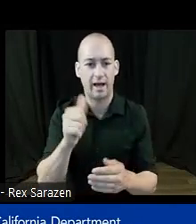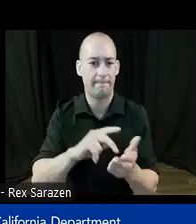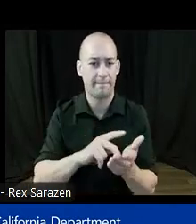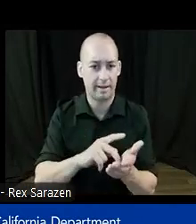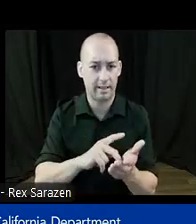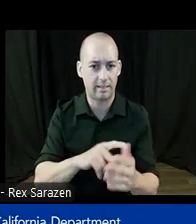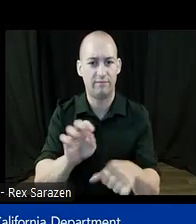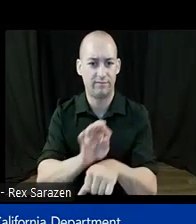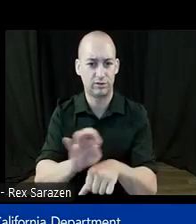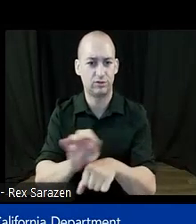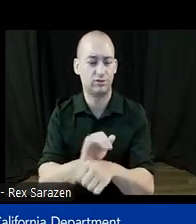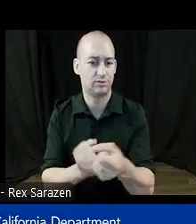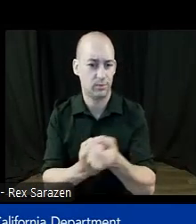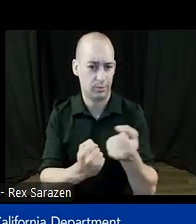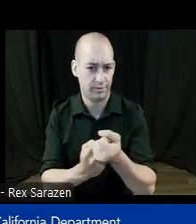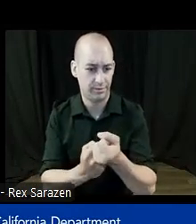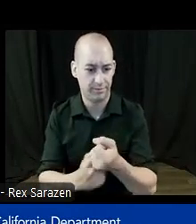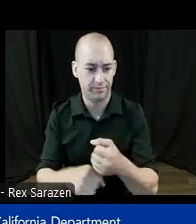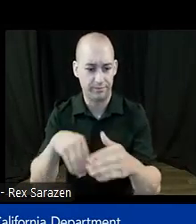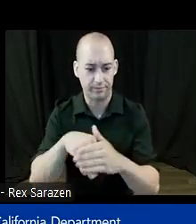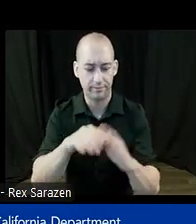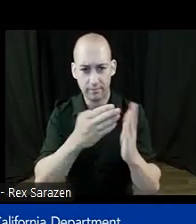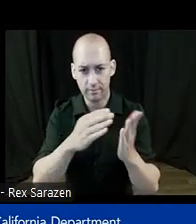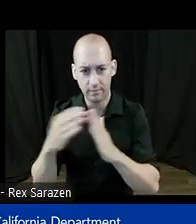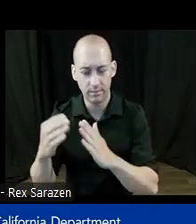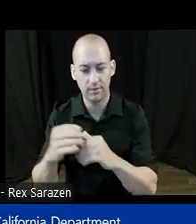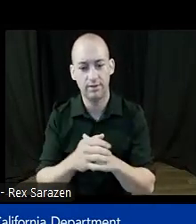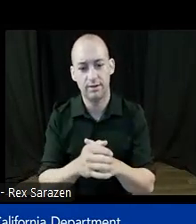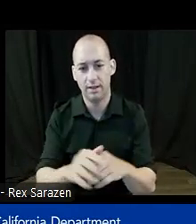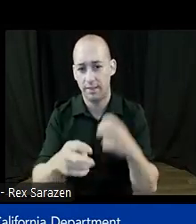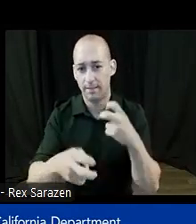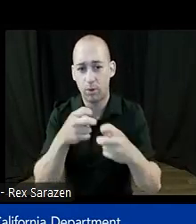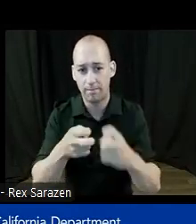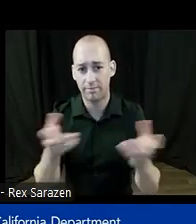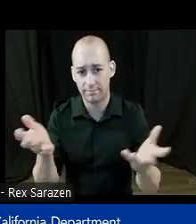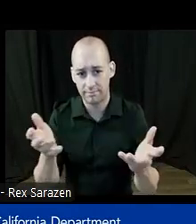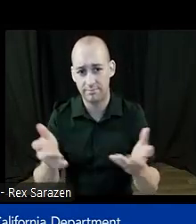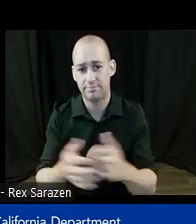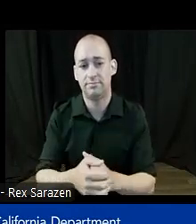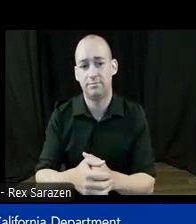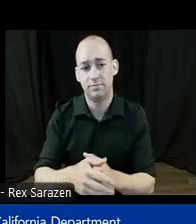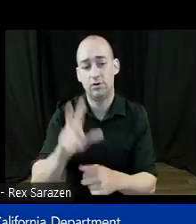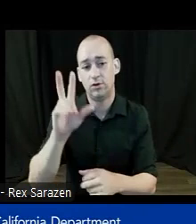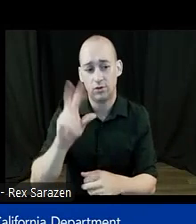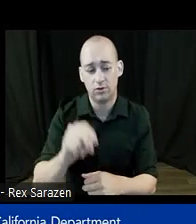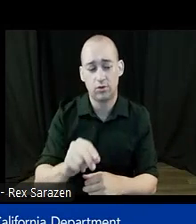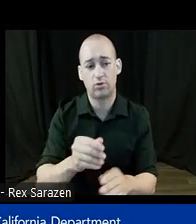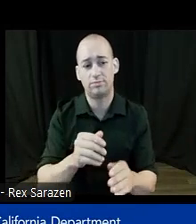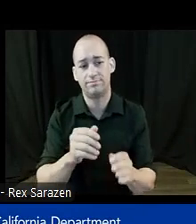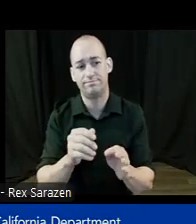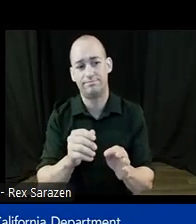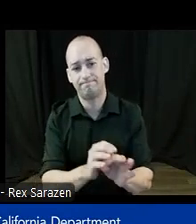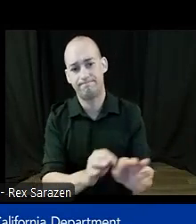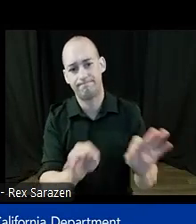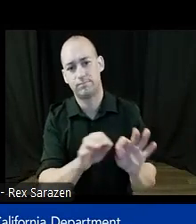in the community, or in institutional settings. The problem is that there is no main financing